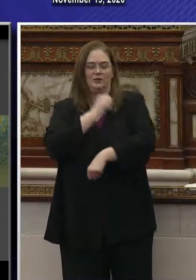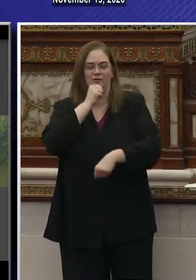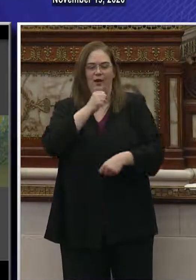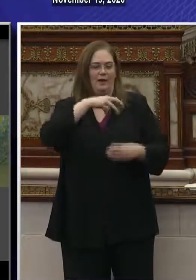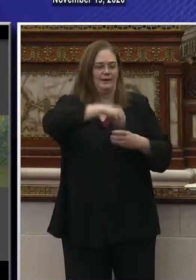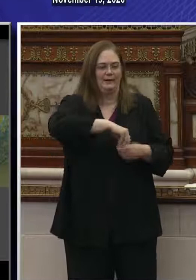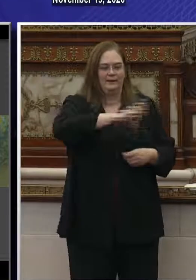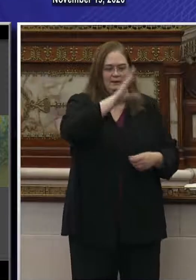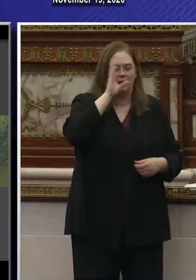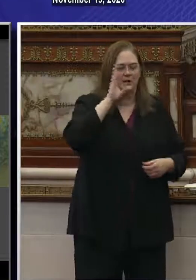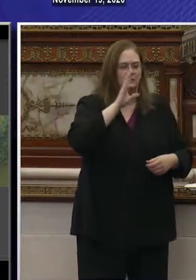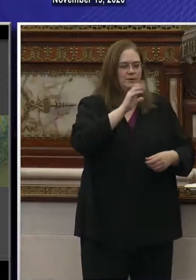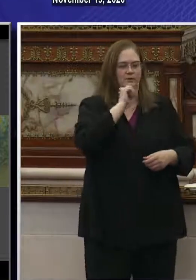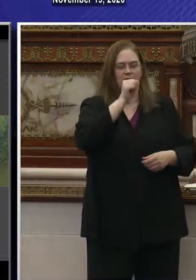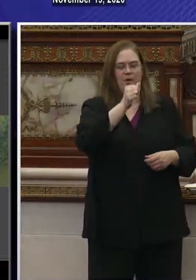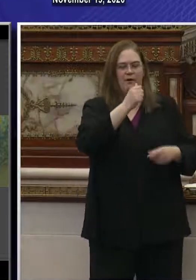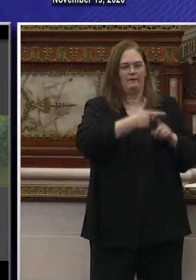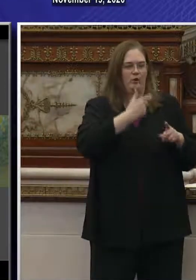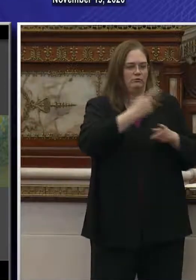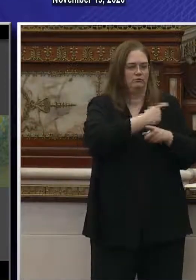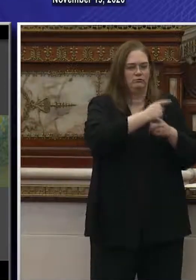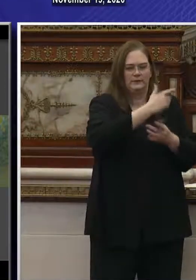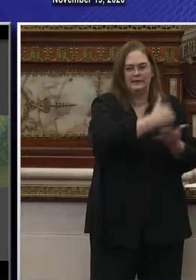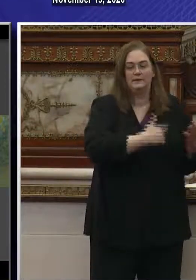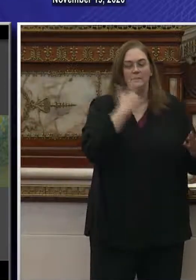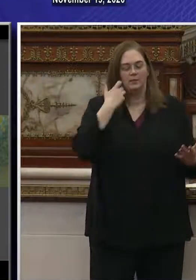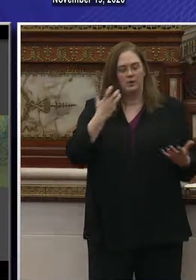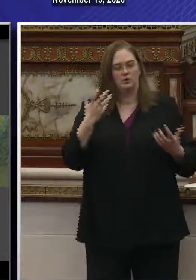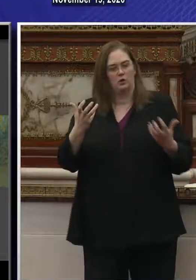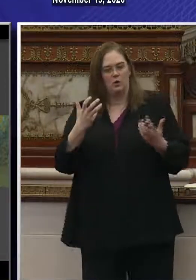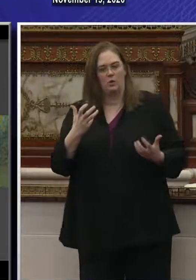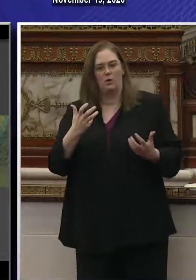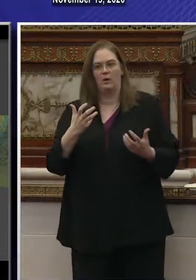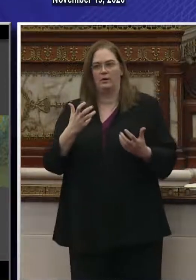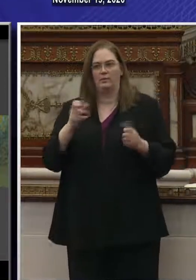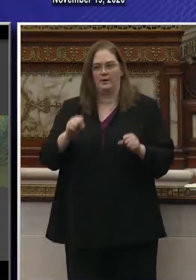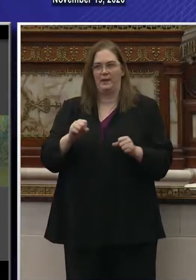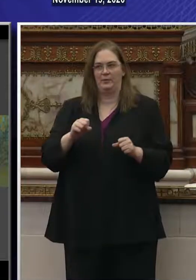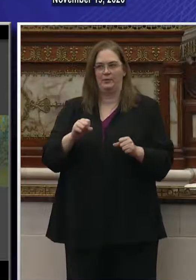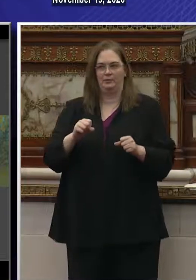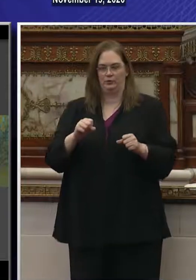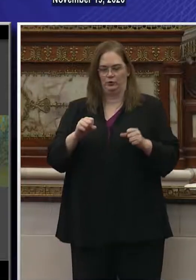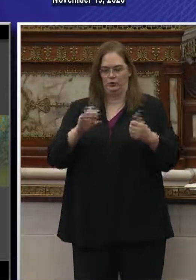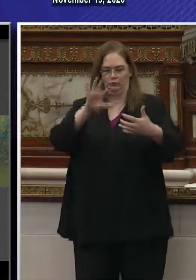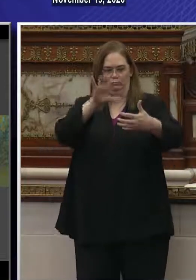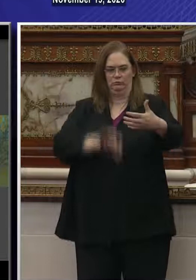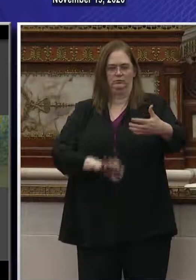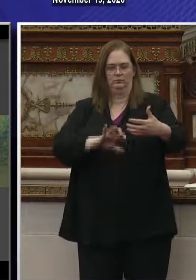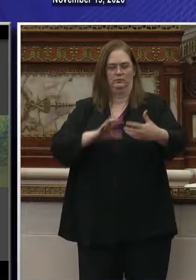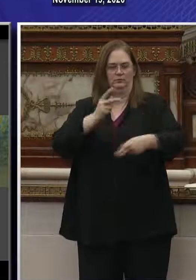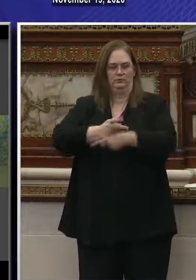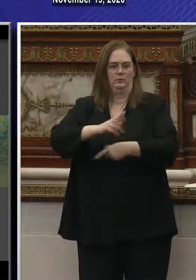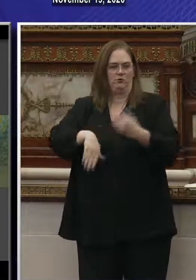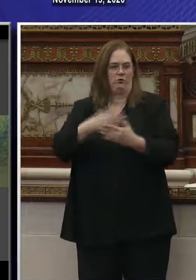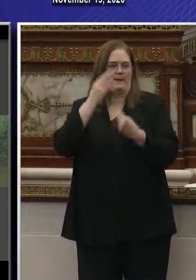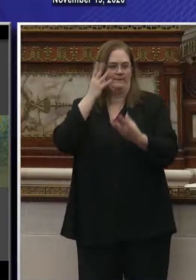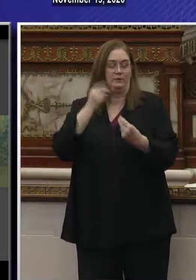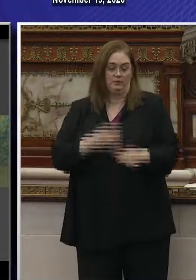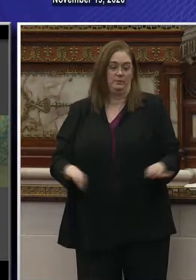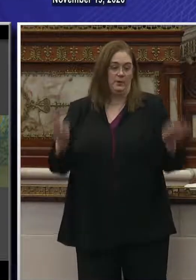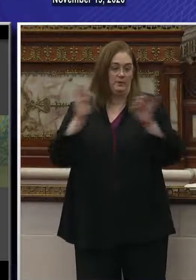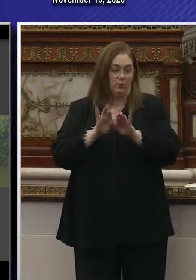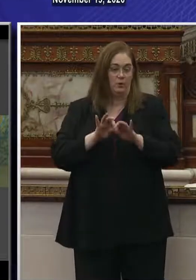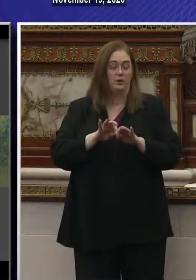systems, outside of conventional lists, because you'll want to basically be able to dashboard that information. I think that'll be very important. And I